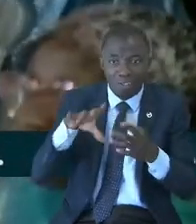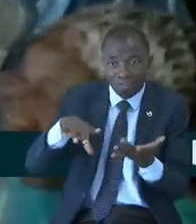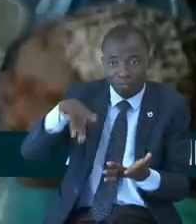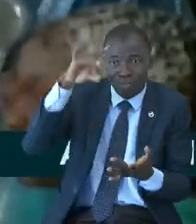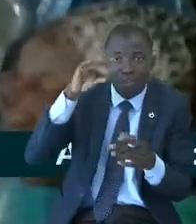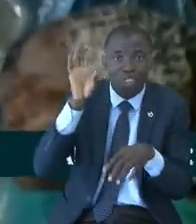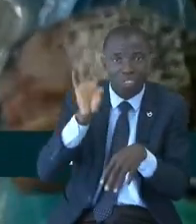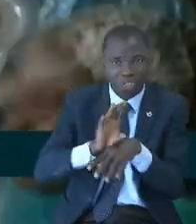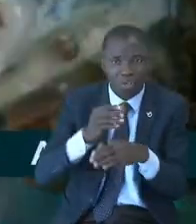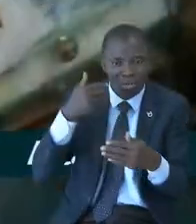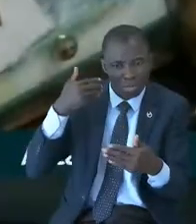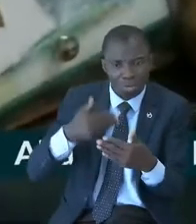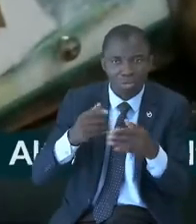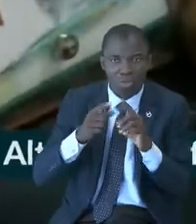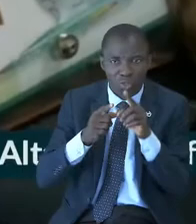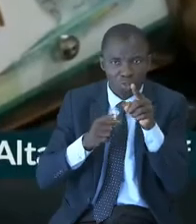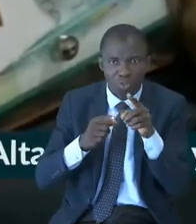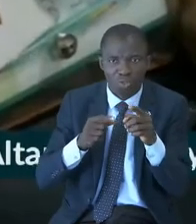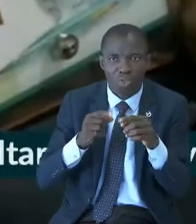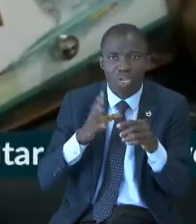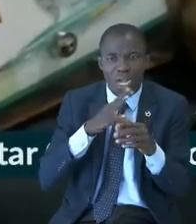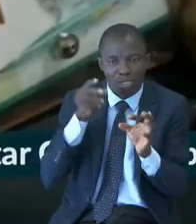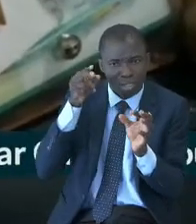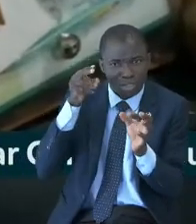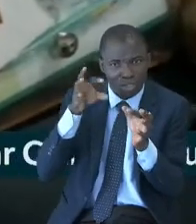this global crusade. Tomorrow,